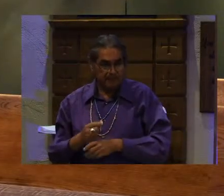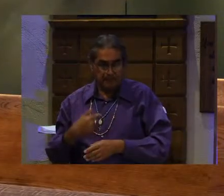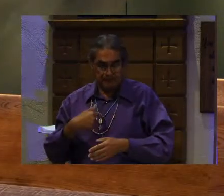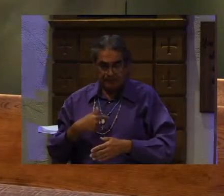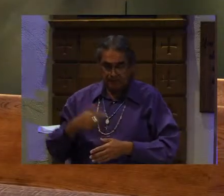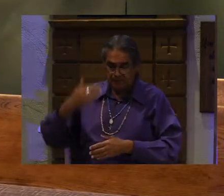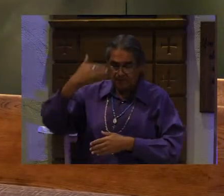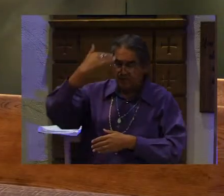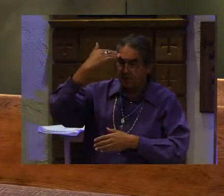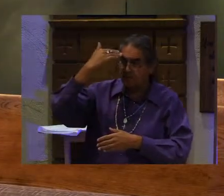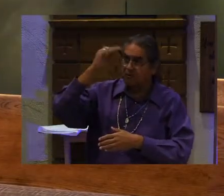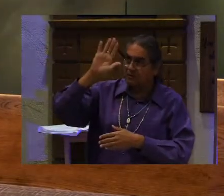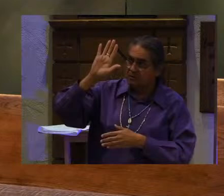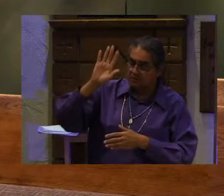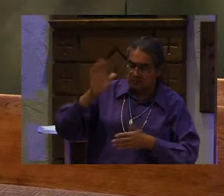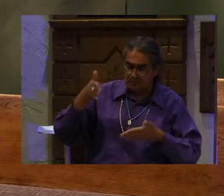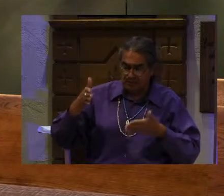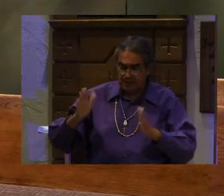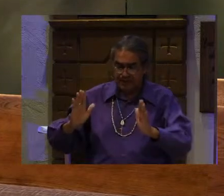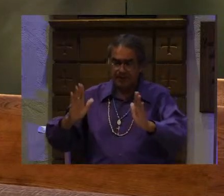Make me to know